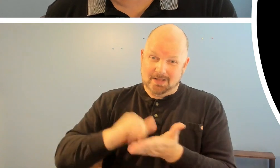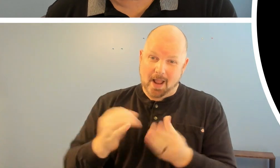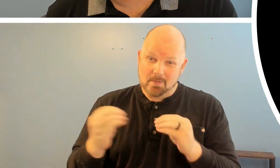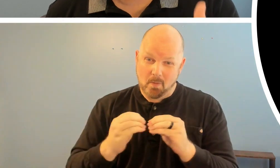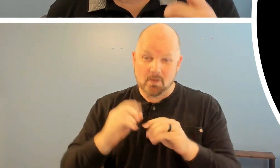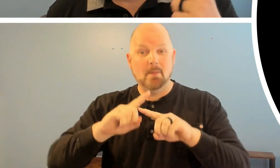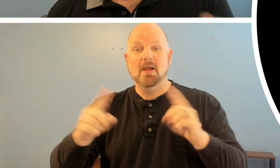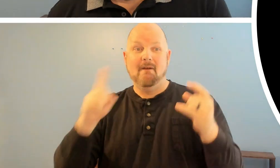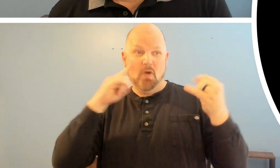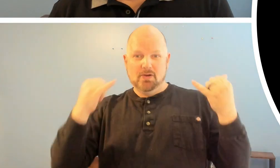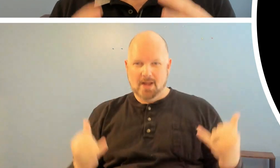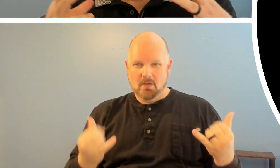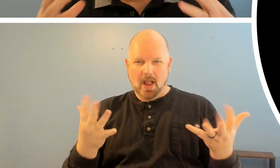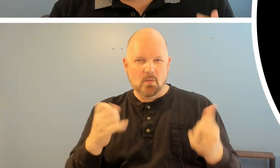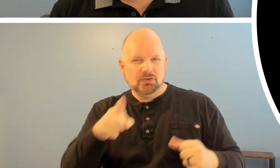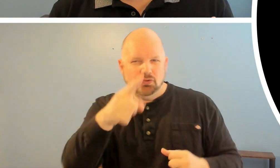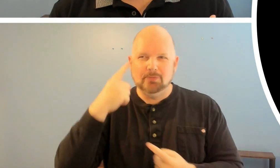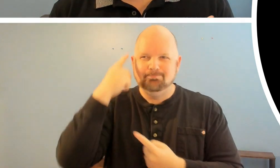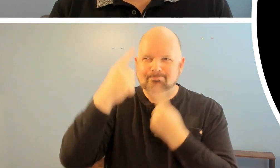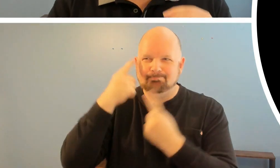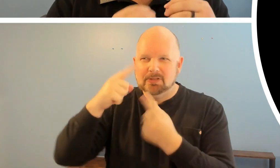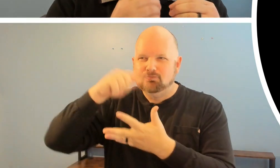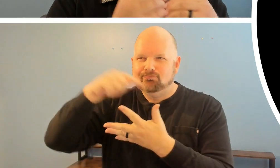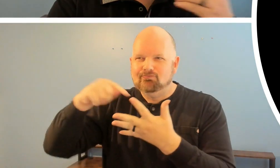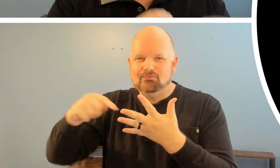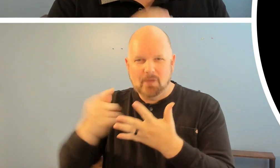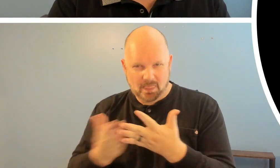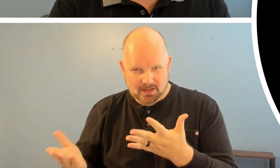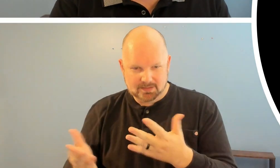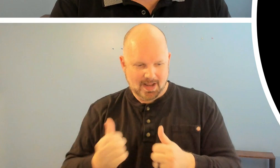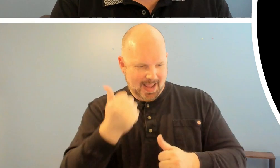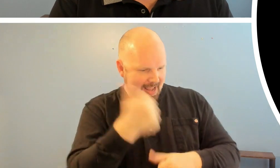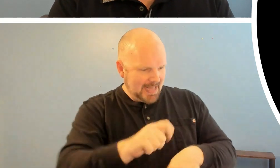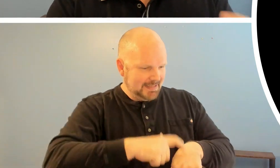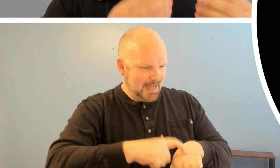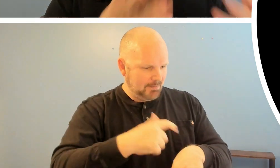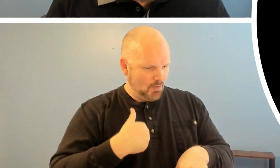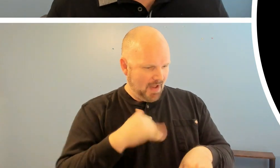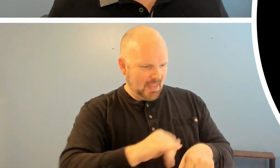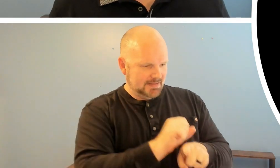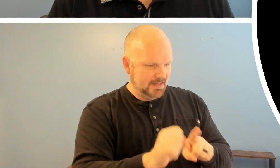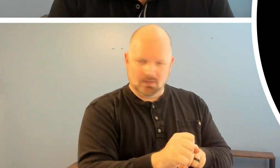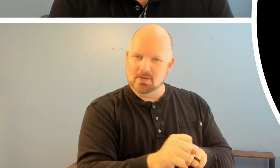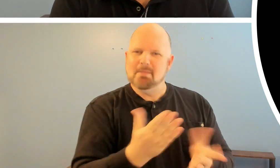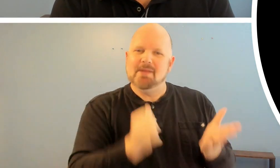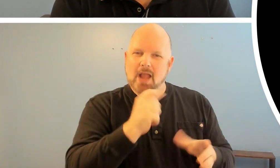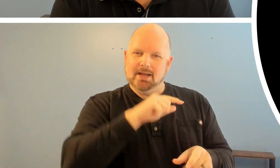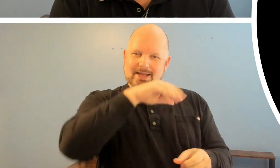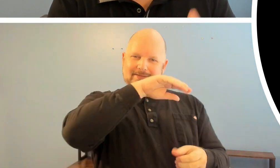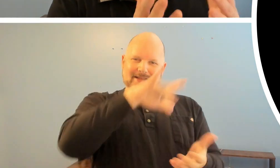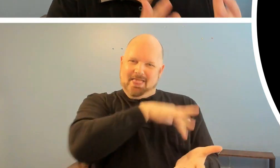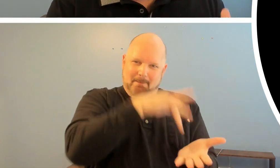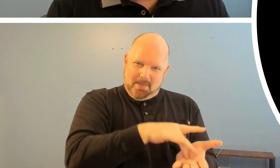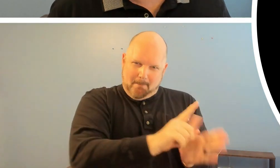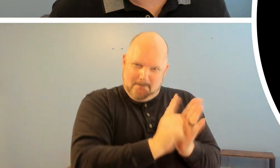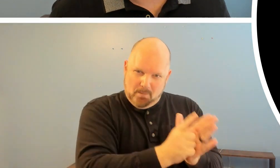about that some more, but for now, I want you to consider that. Every time that you've had a scenario, and once that's done, not necessarily in